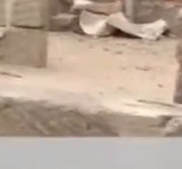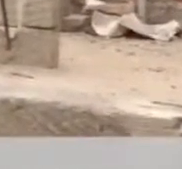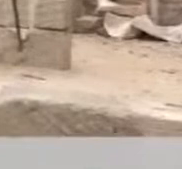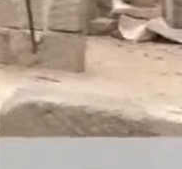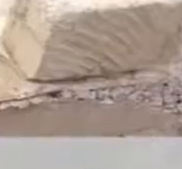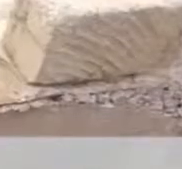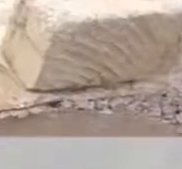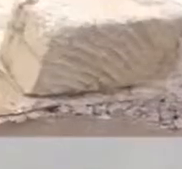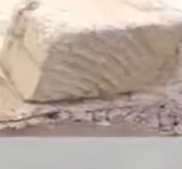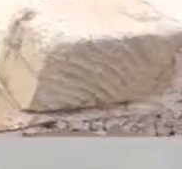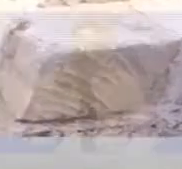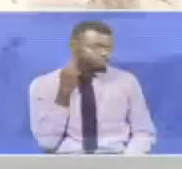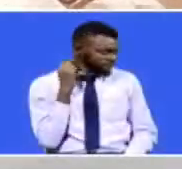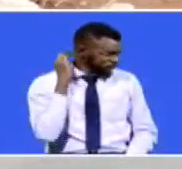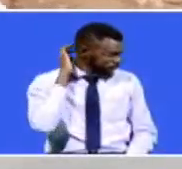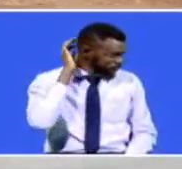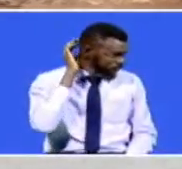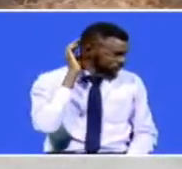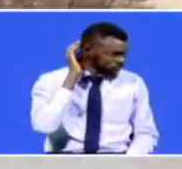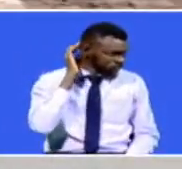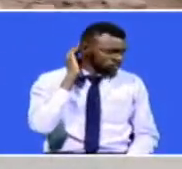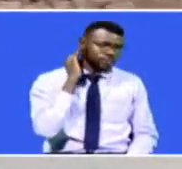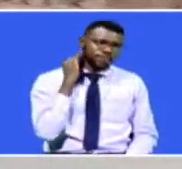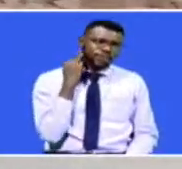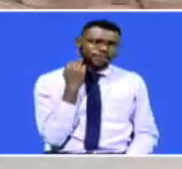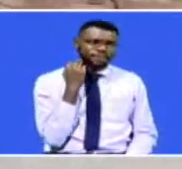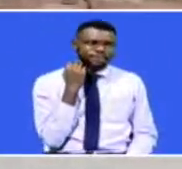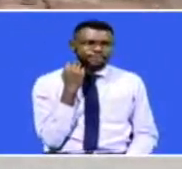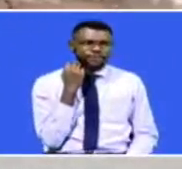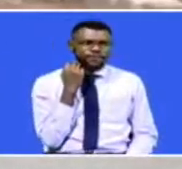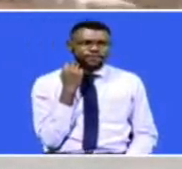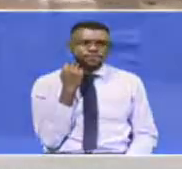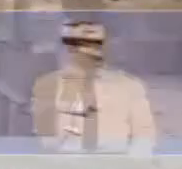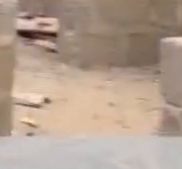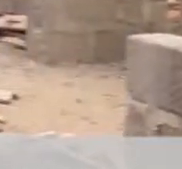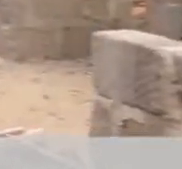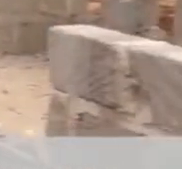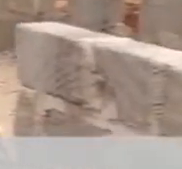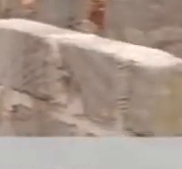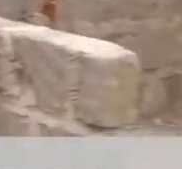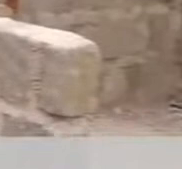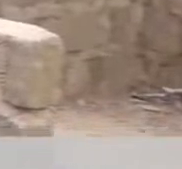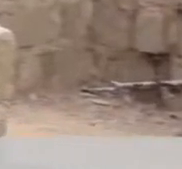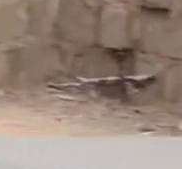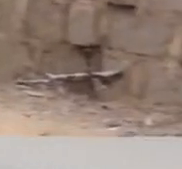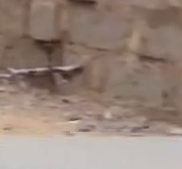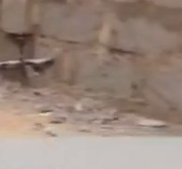we take a short break. When we come back, rogue contractors in Taita Taveta